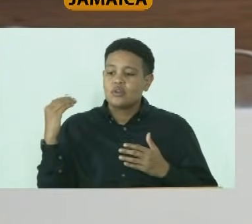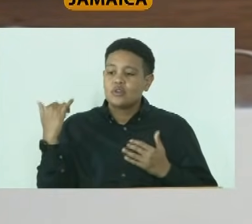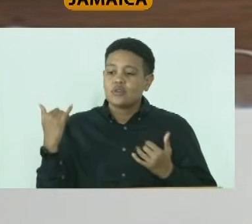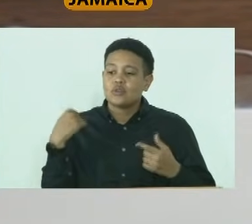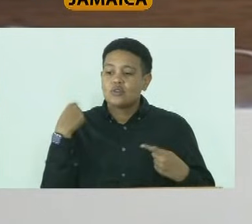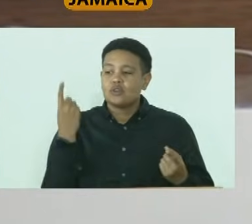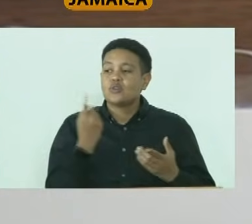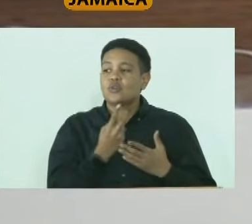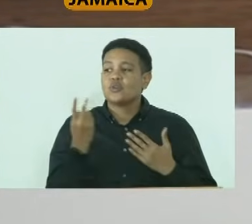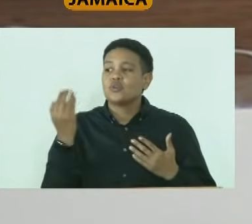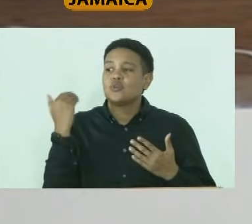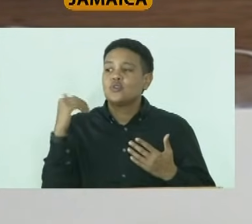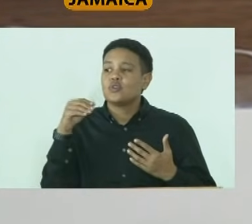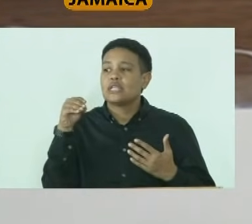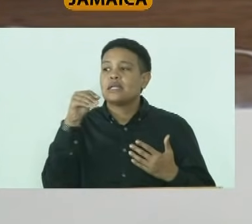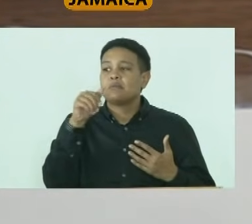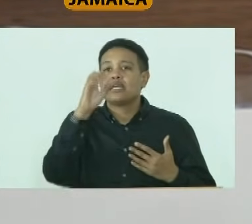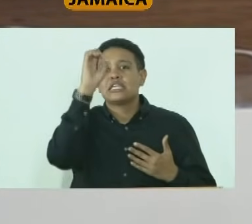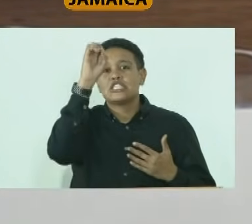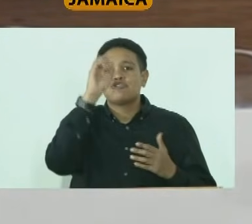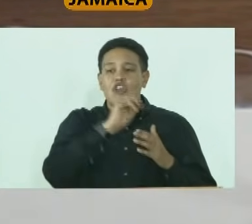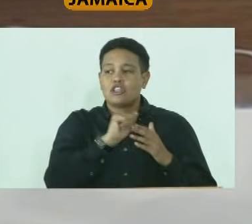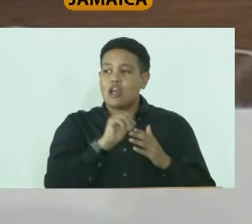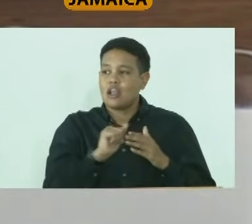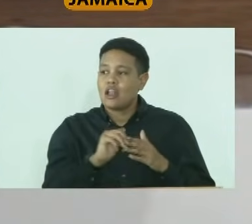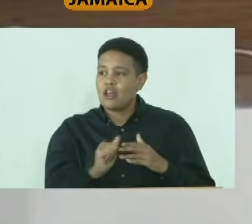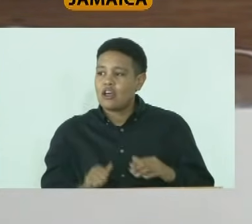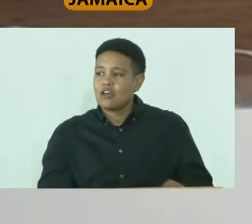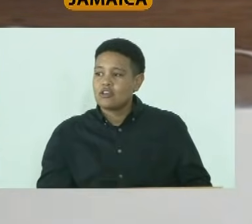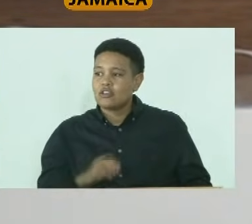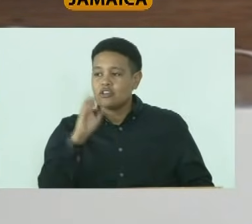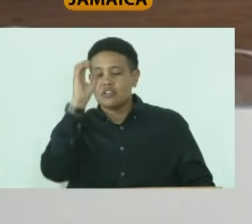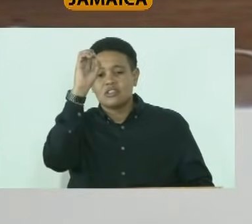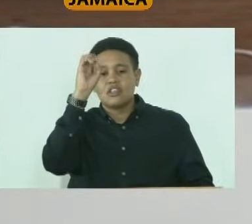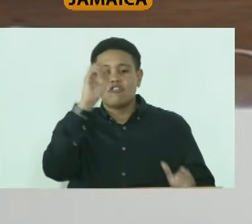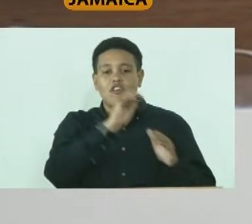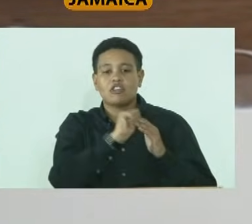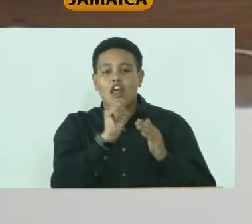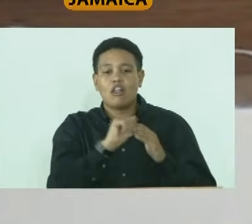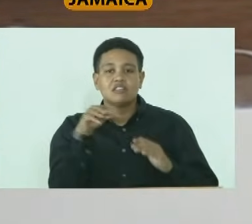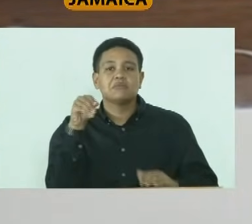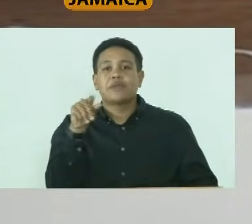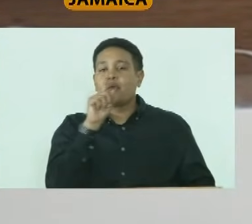ago, they pay zero. Zero.